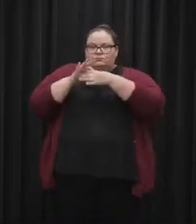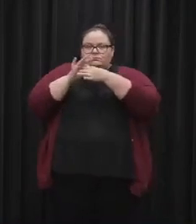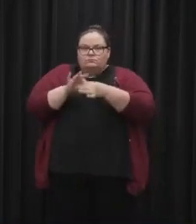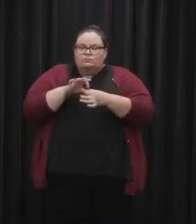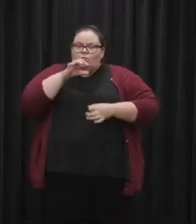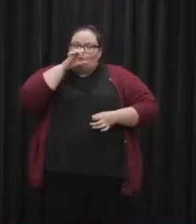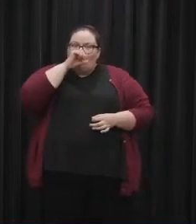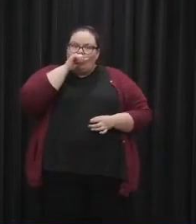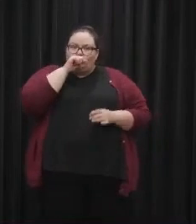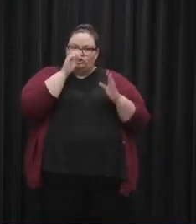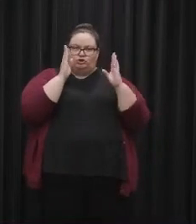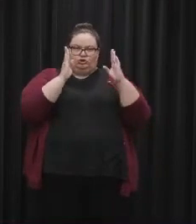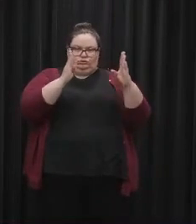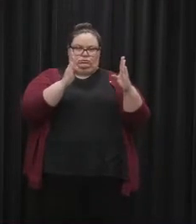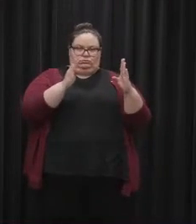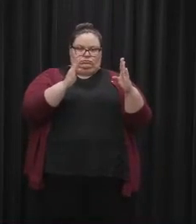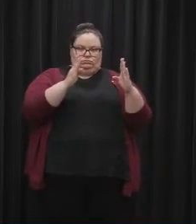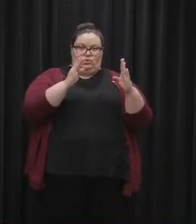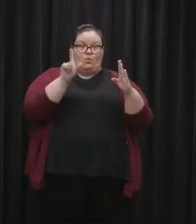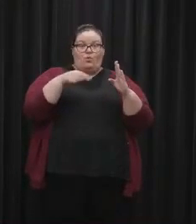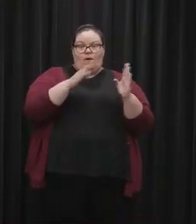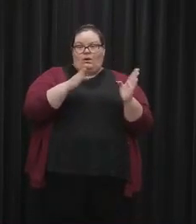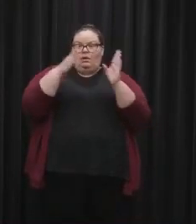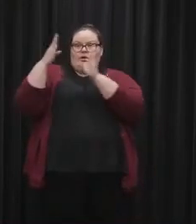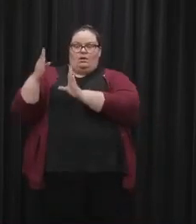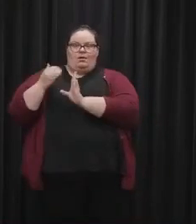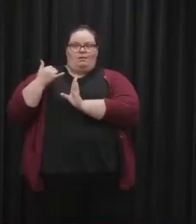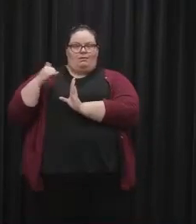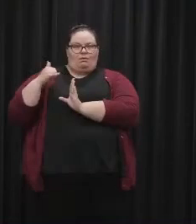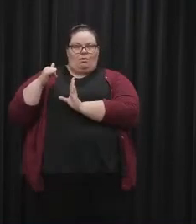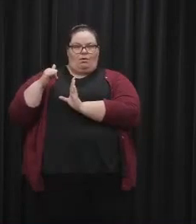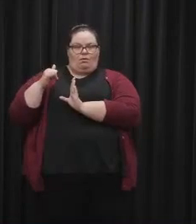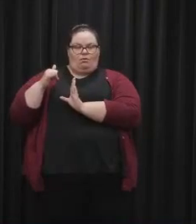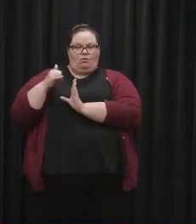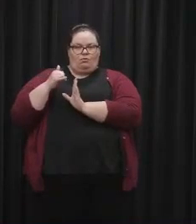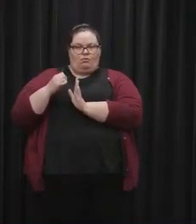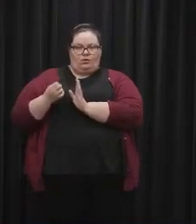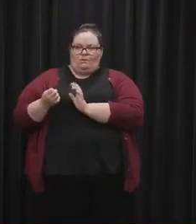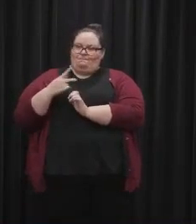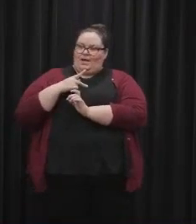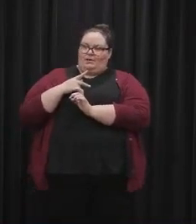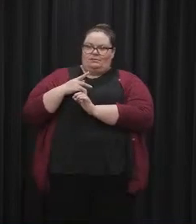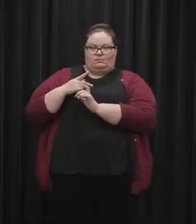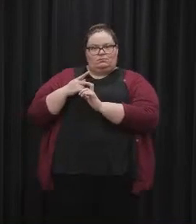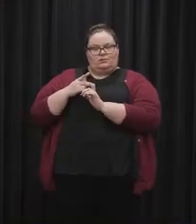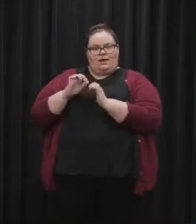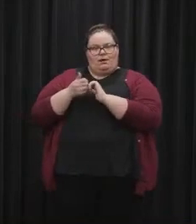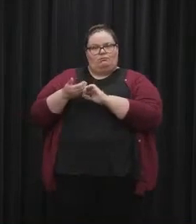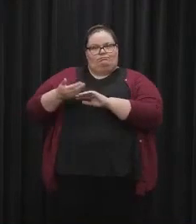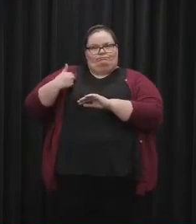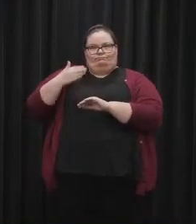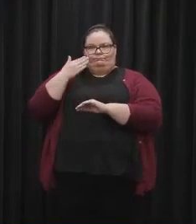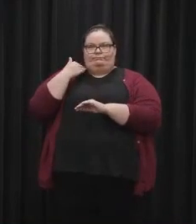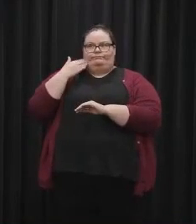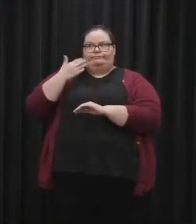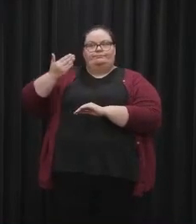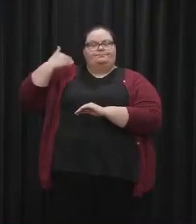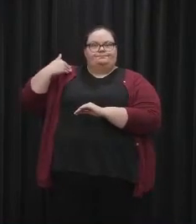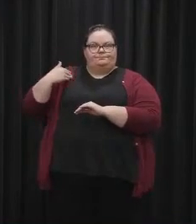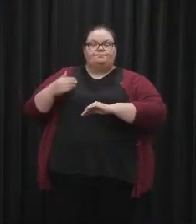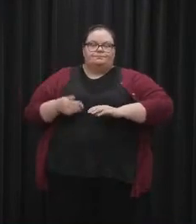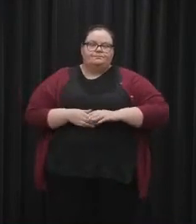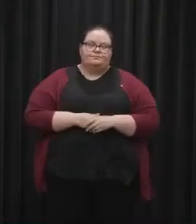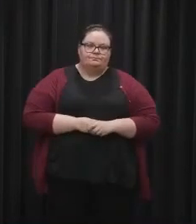during the orange phase to the schools within the orange phase areas. As soon as we go back to